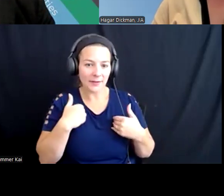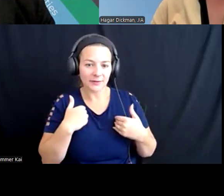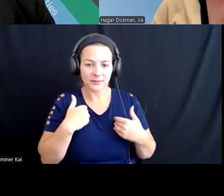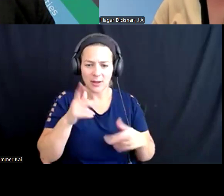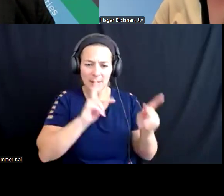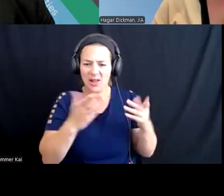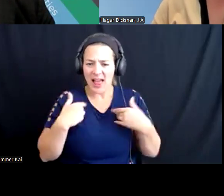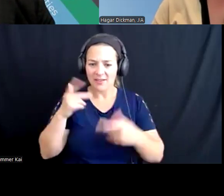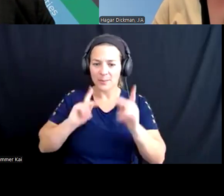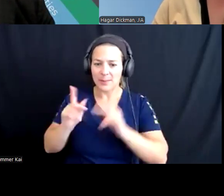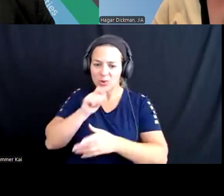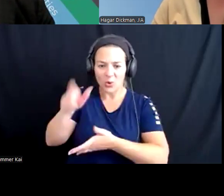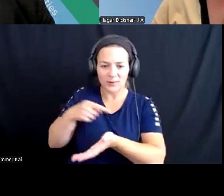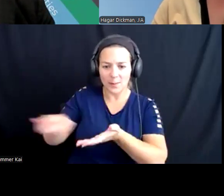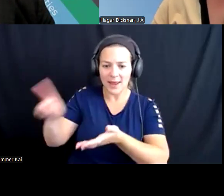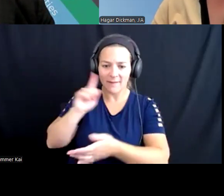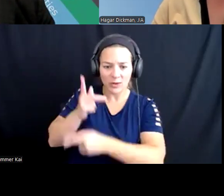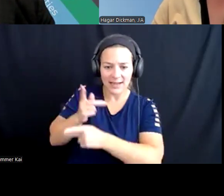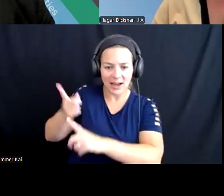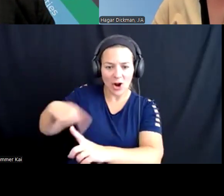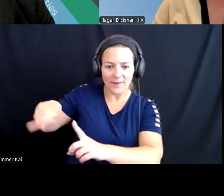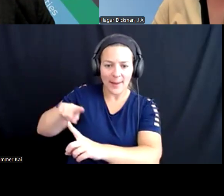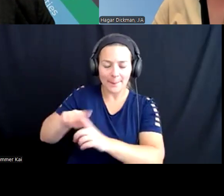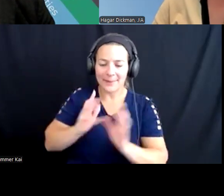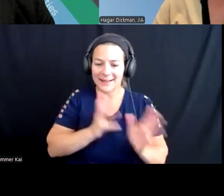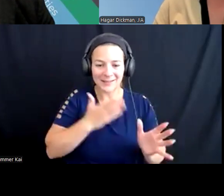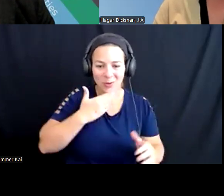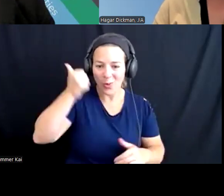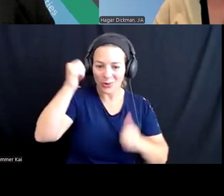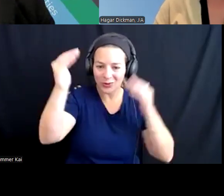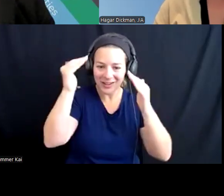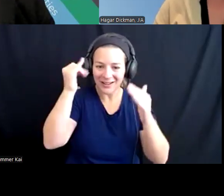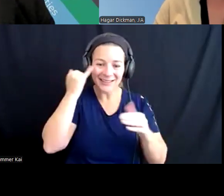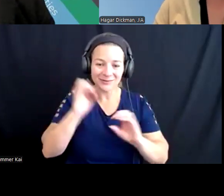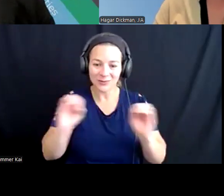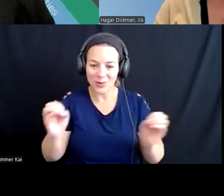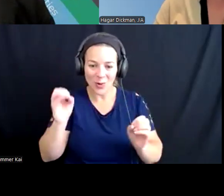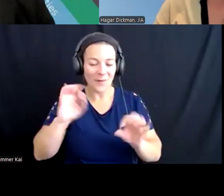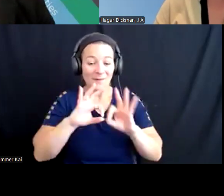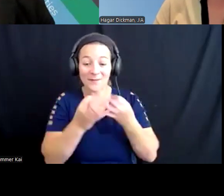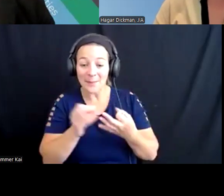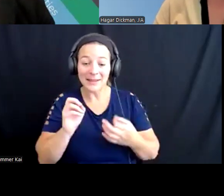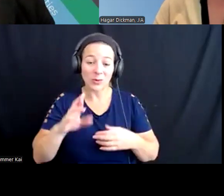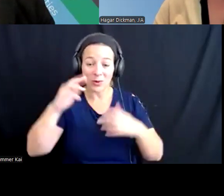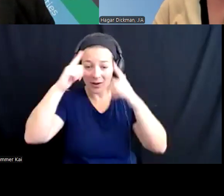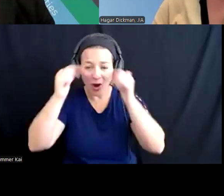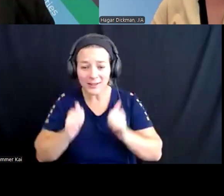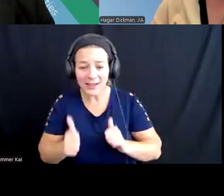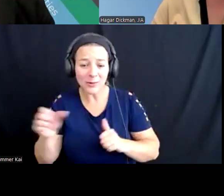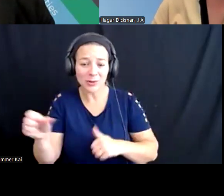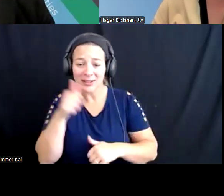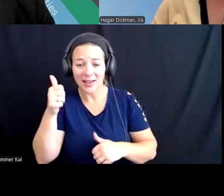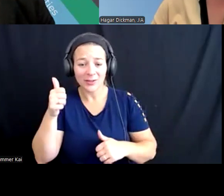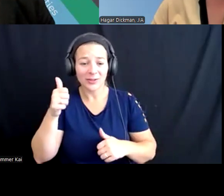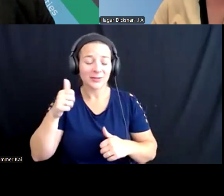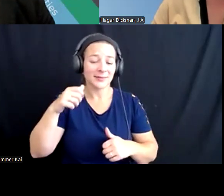and that assumption leaves older adults who are aging on their own with no family members, and especially those with Alzheimer's or other dementias, at risk of going without care